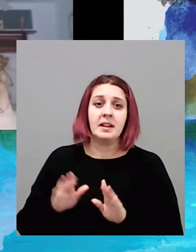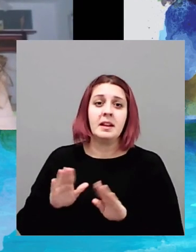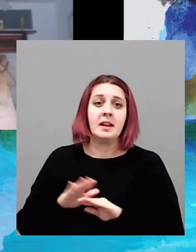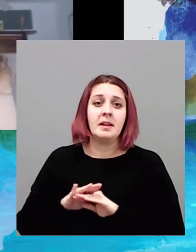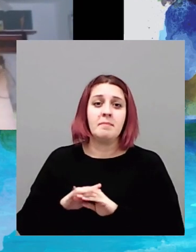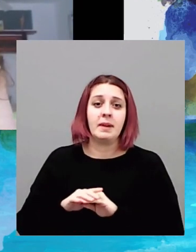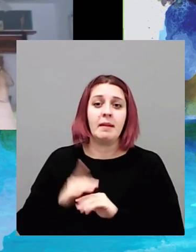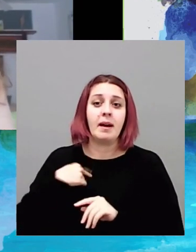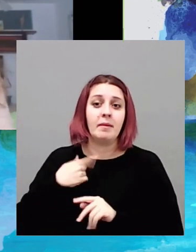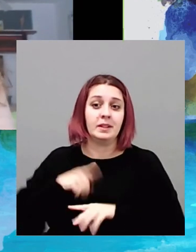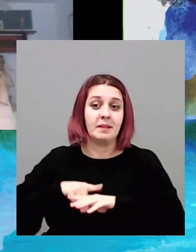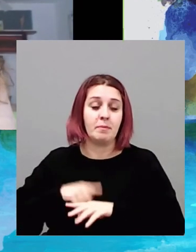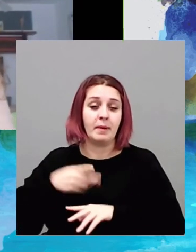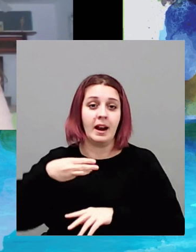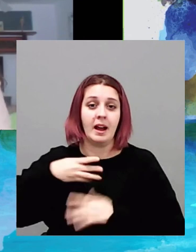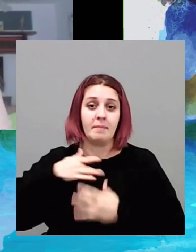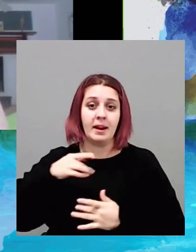just one customer with disability.